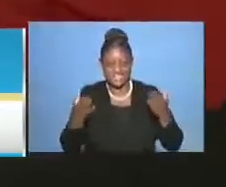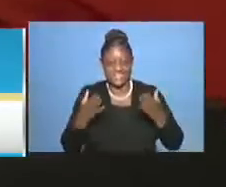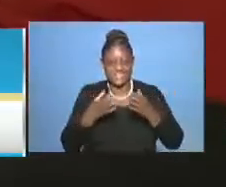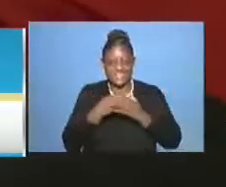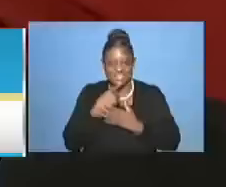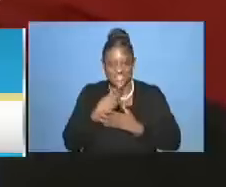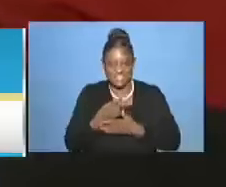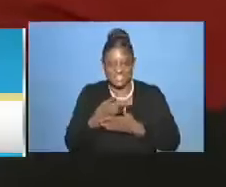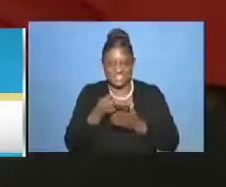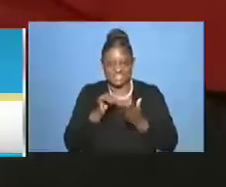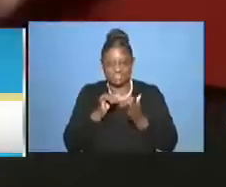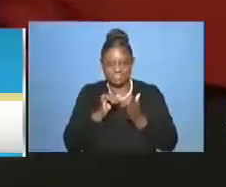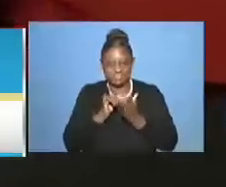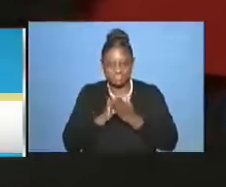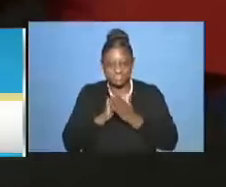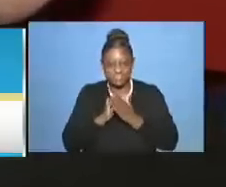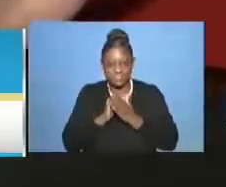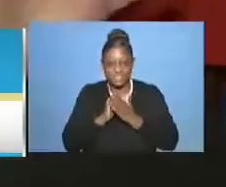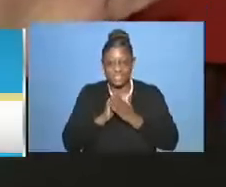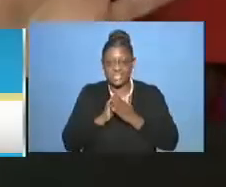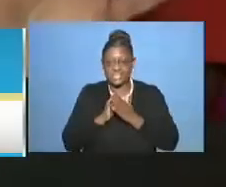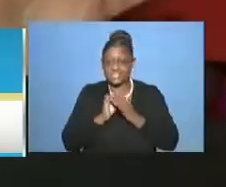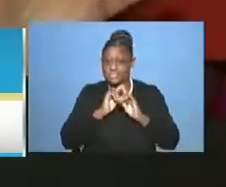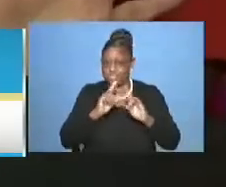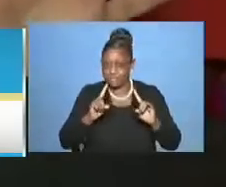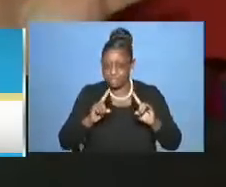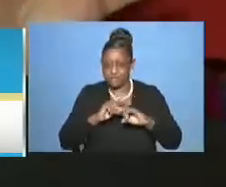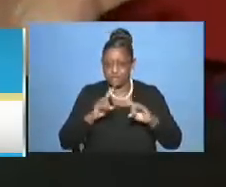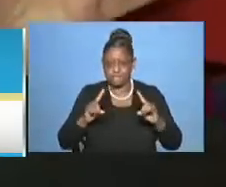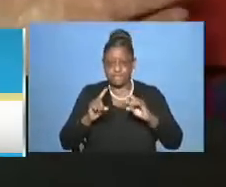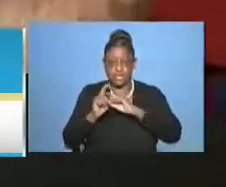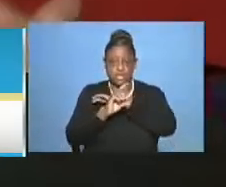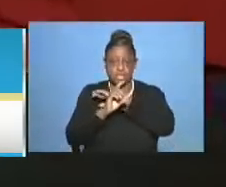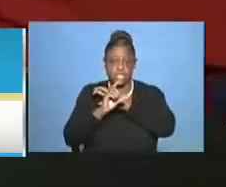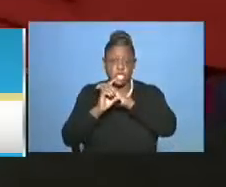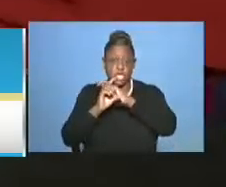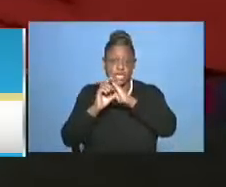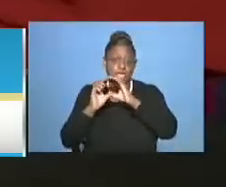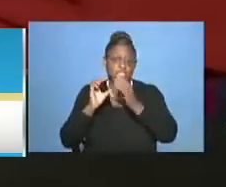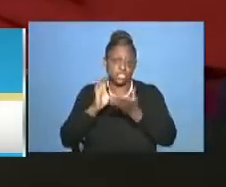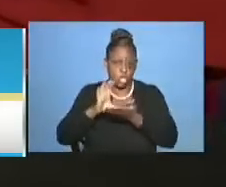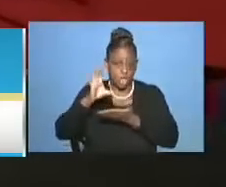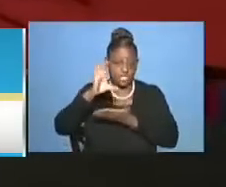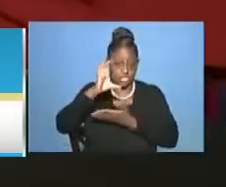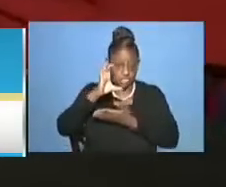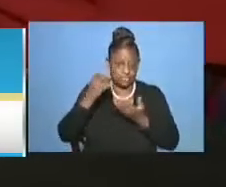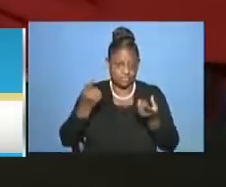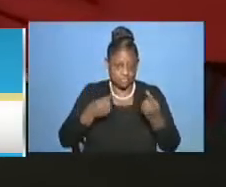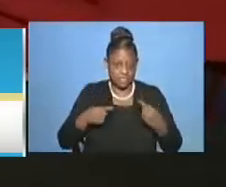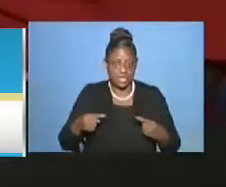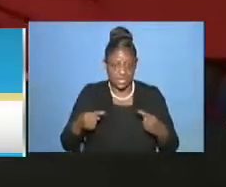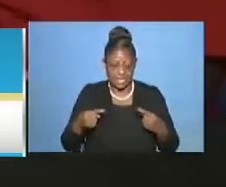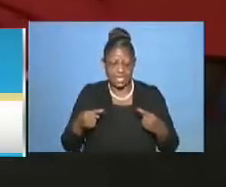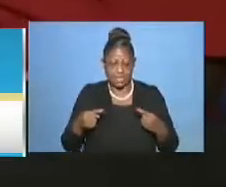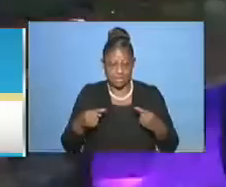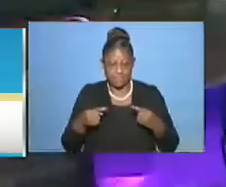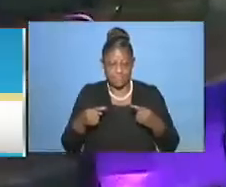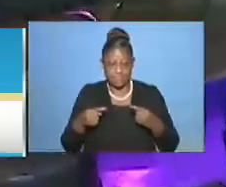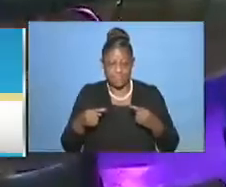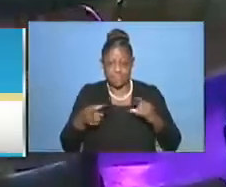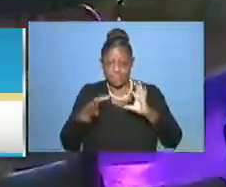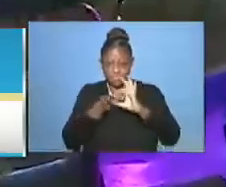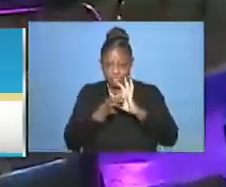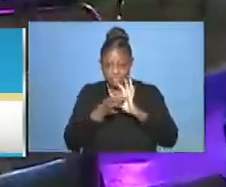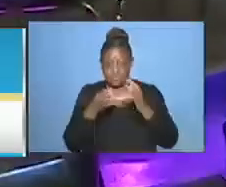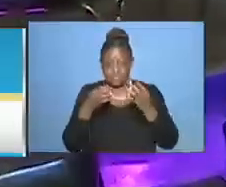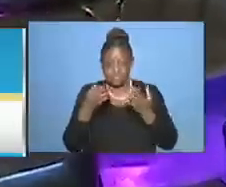and it's a variety of universities that have come who we have relationships with through memoranda of understanding.